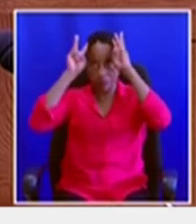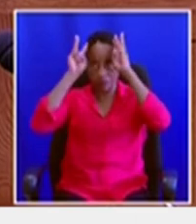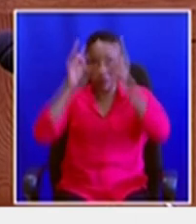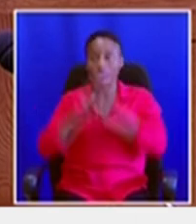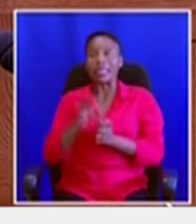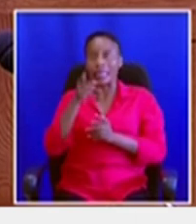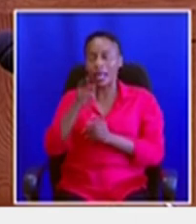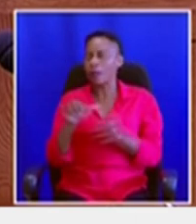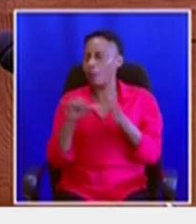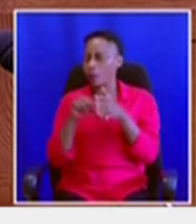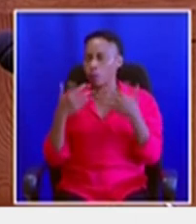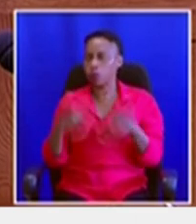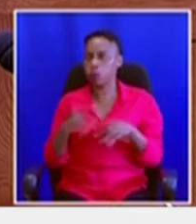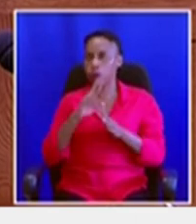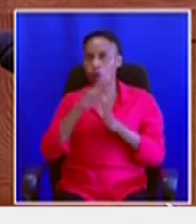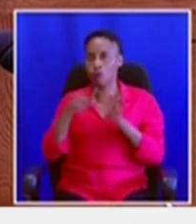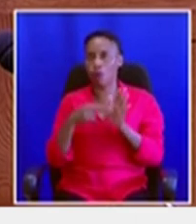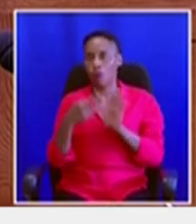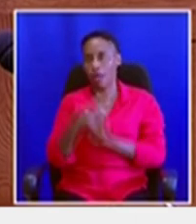to play